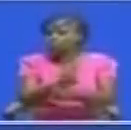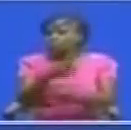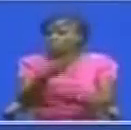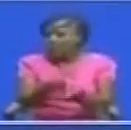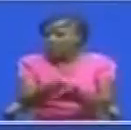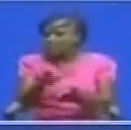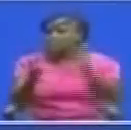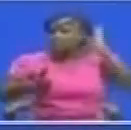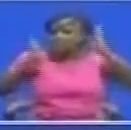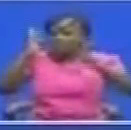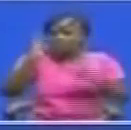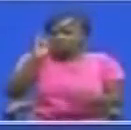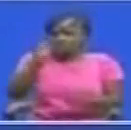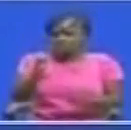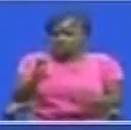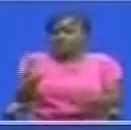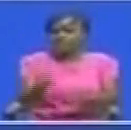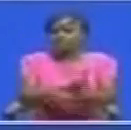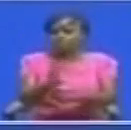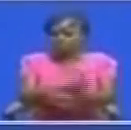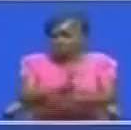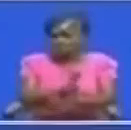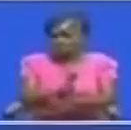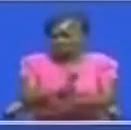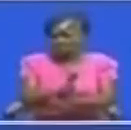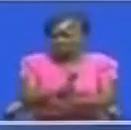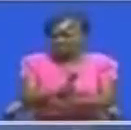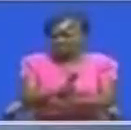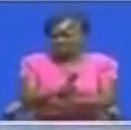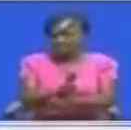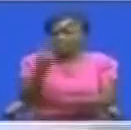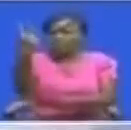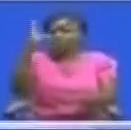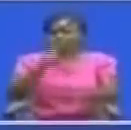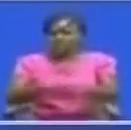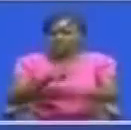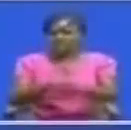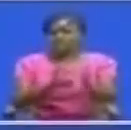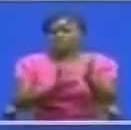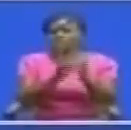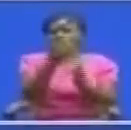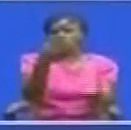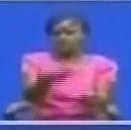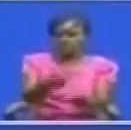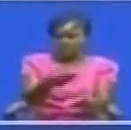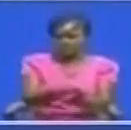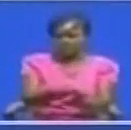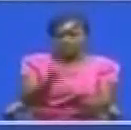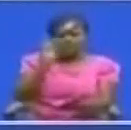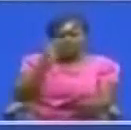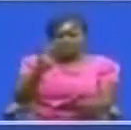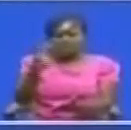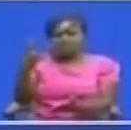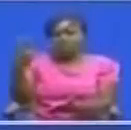worried. Because if you look at our recurrent expenditure, it far outweighs our development financing. Yeah. Now, if you looked at